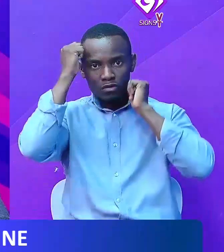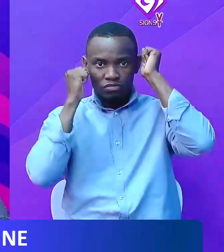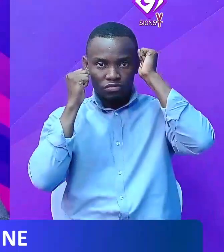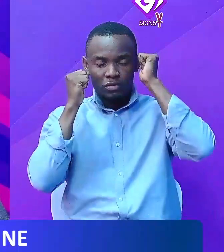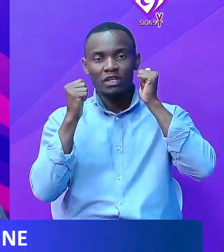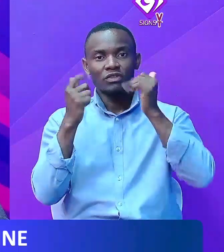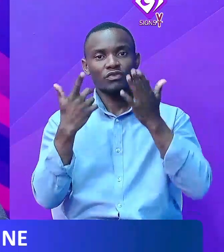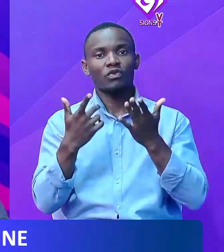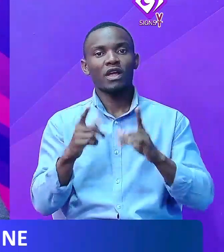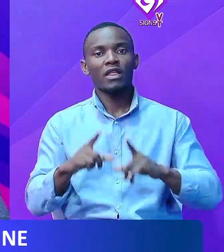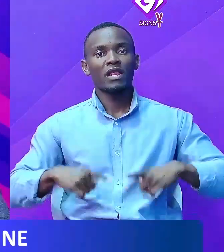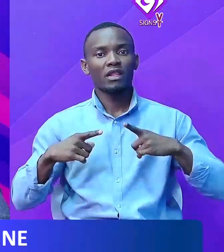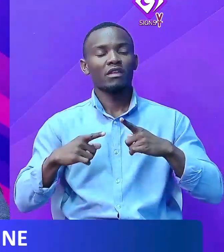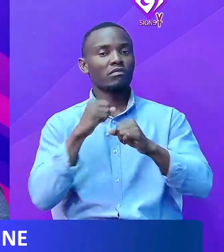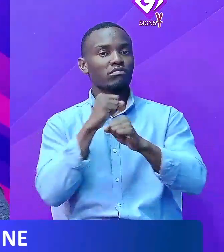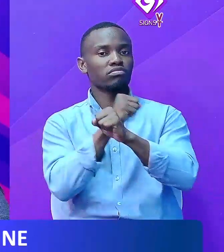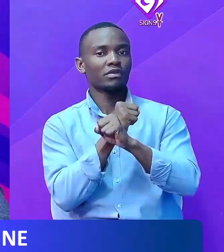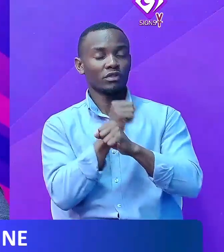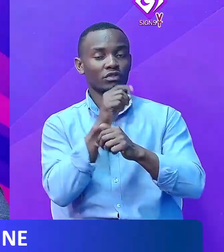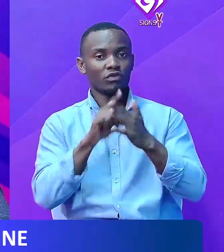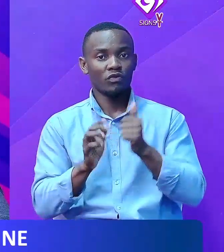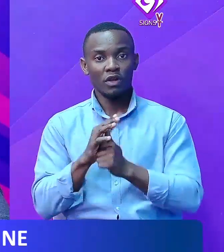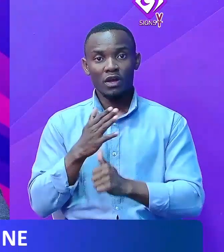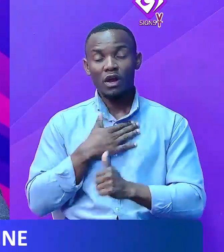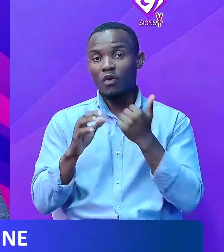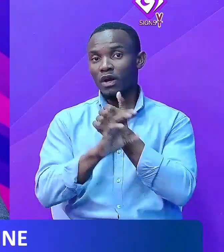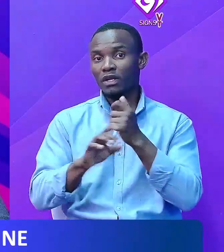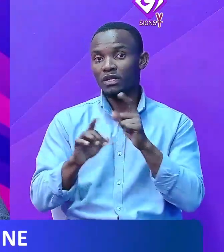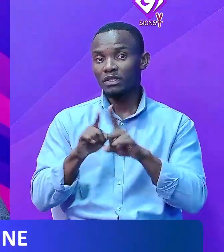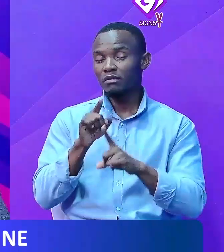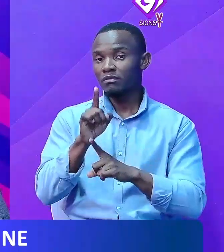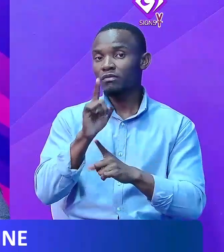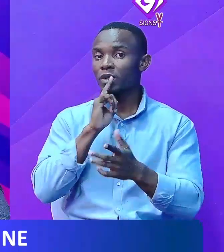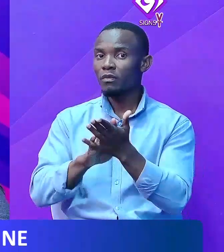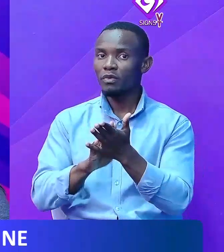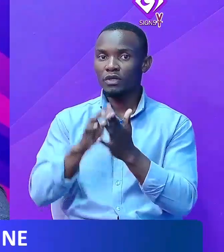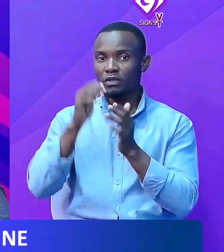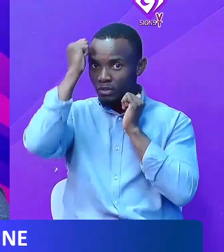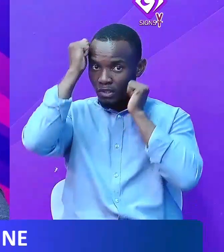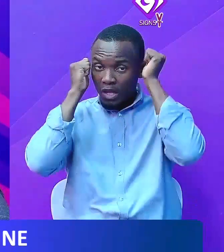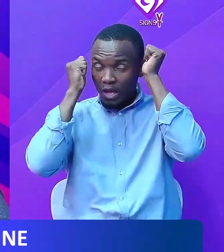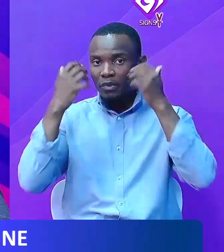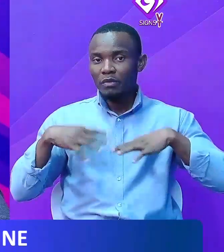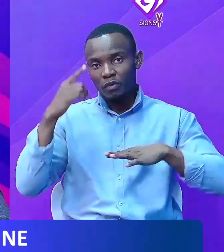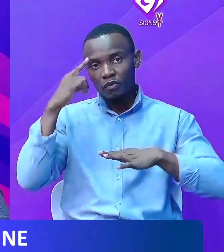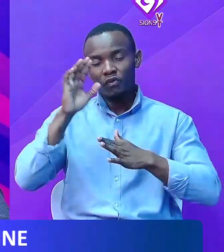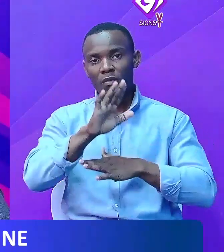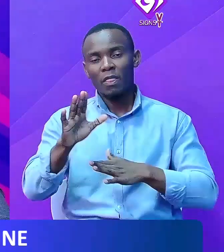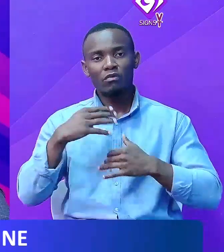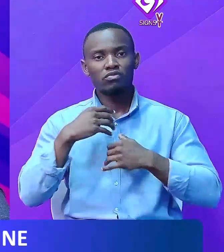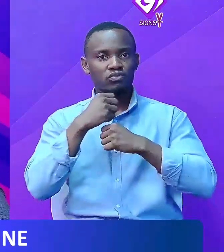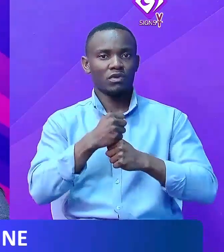our prosperity. Ruto praised the soldiers for their courage, professionalism,